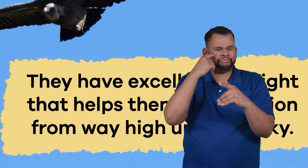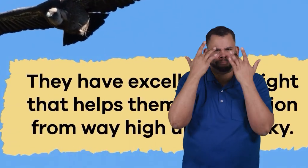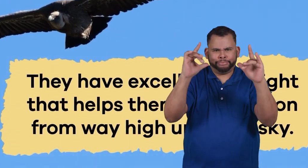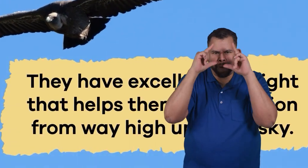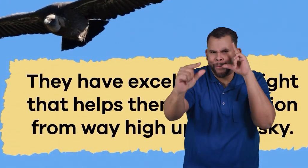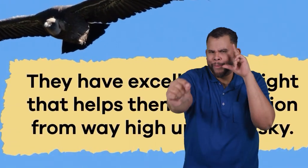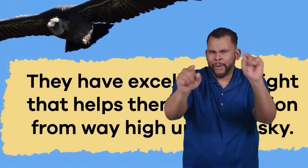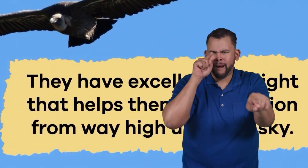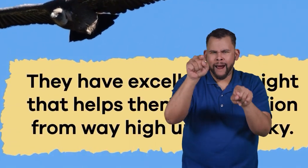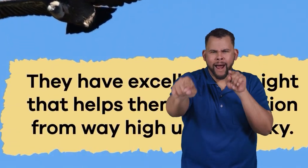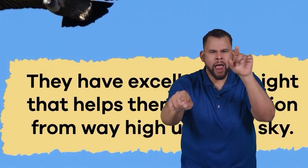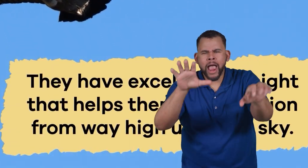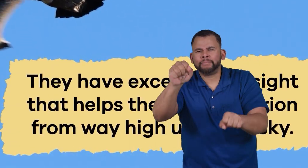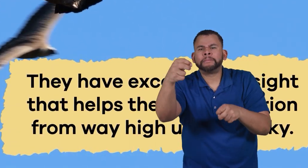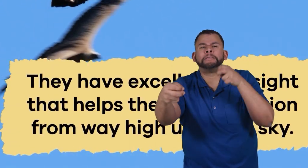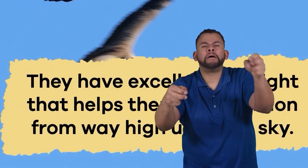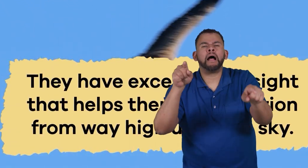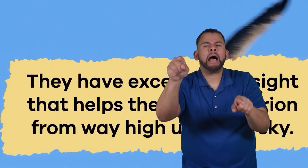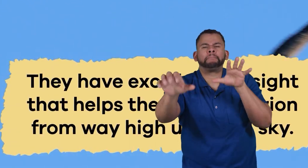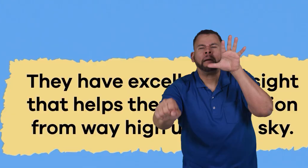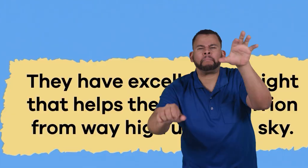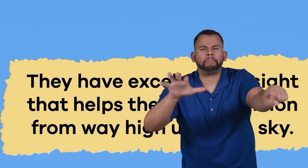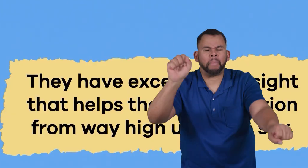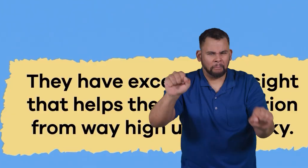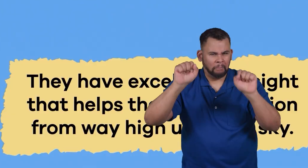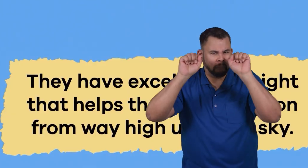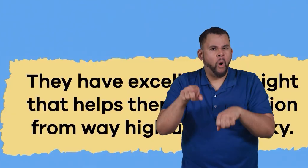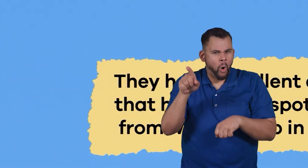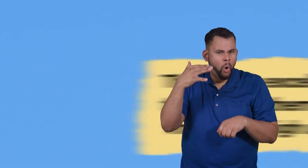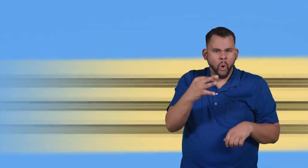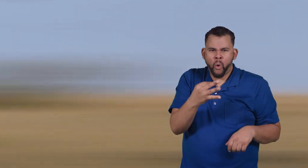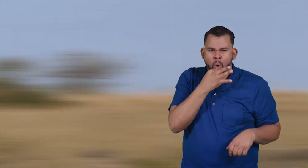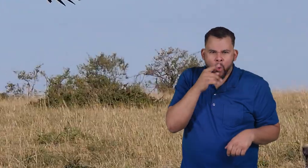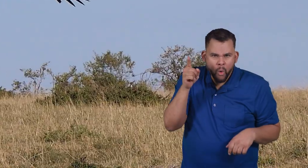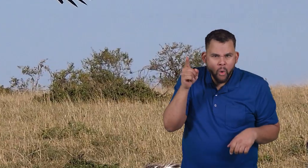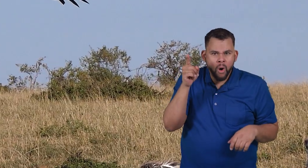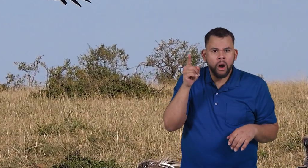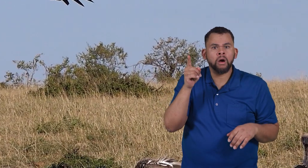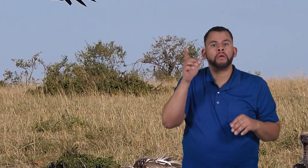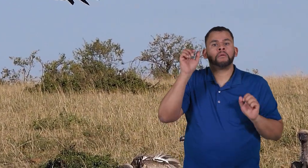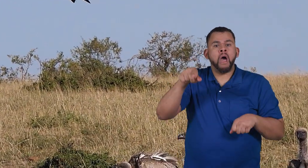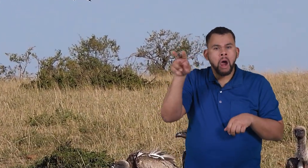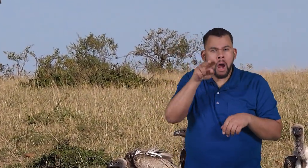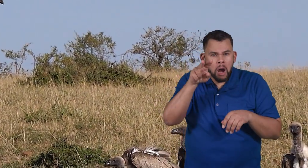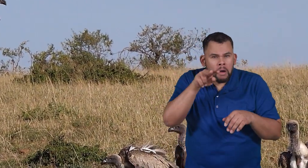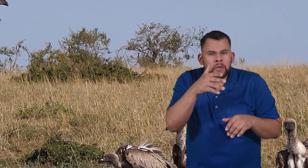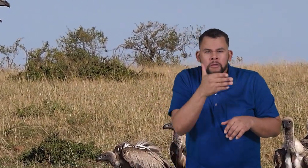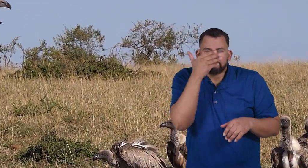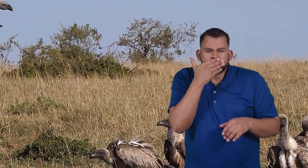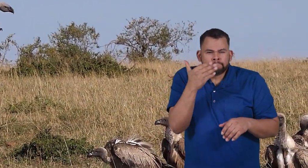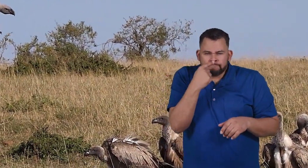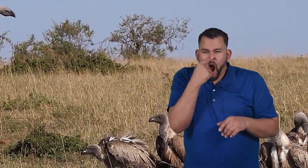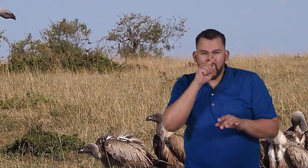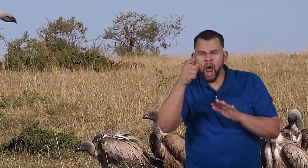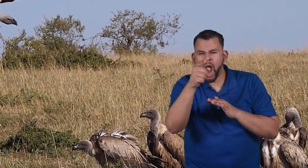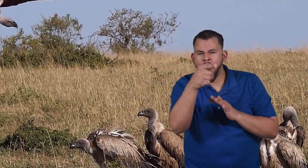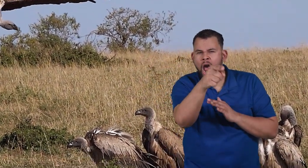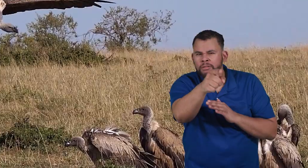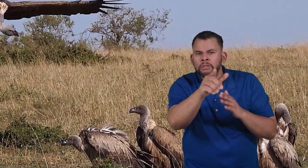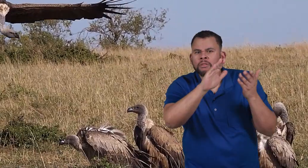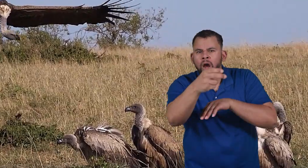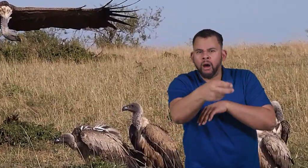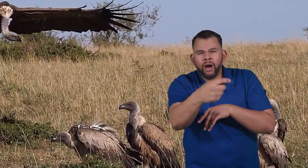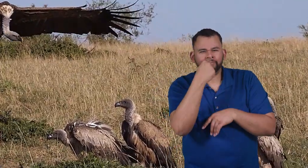eyesight that helps them spot carrion from way up high in the sky. They can also smell really well, which makes it